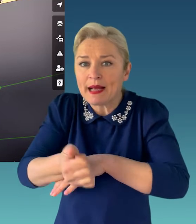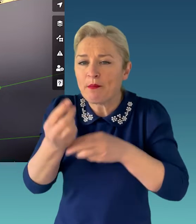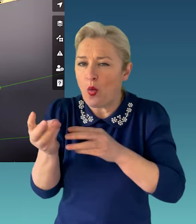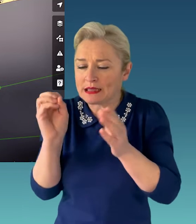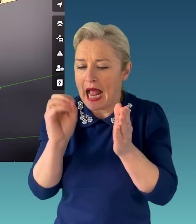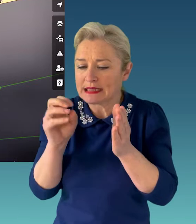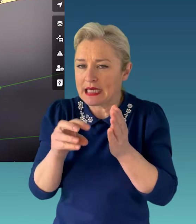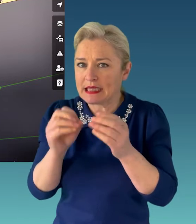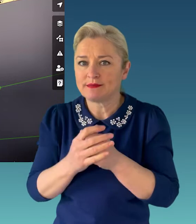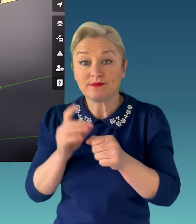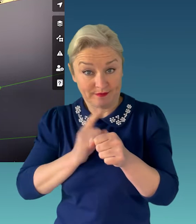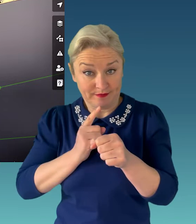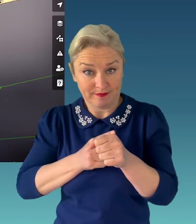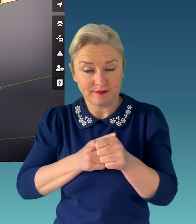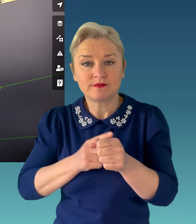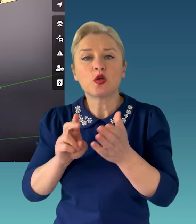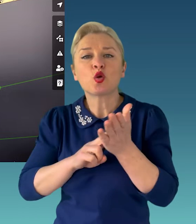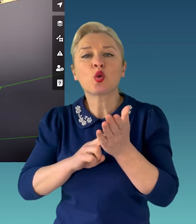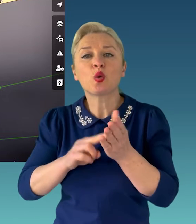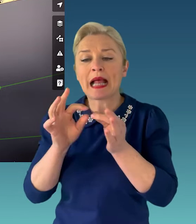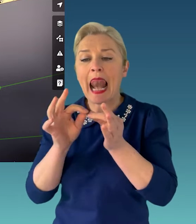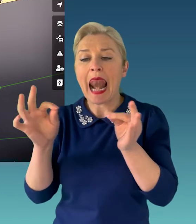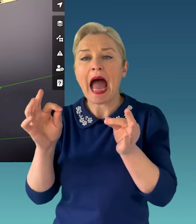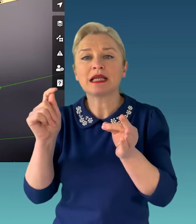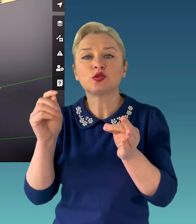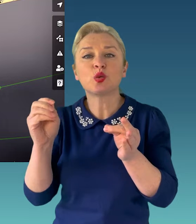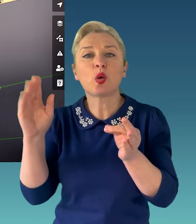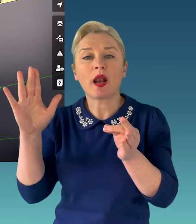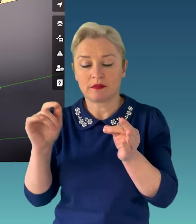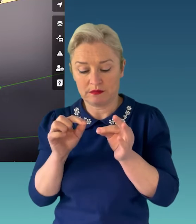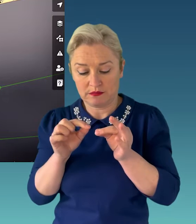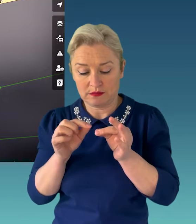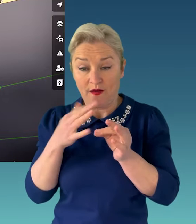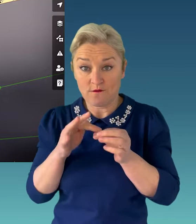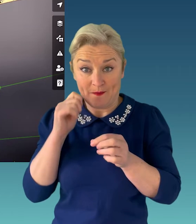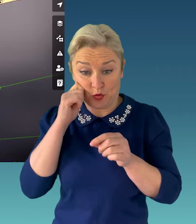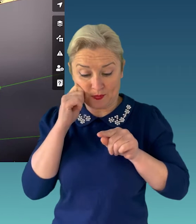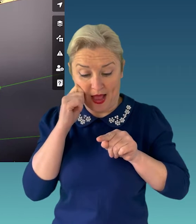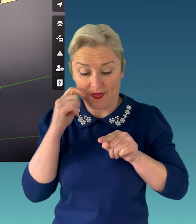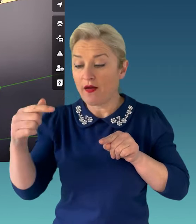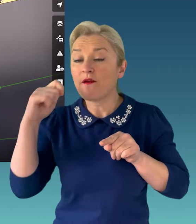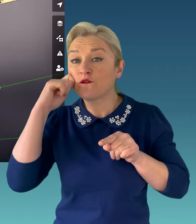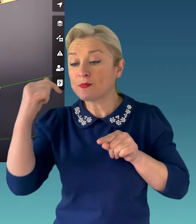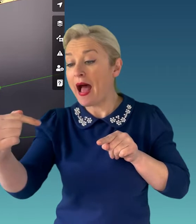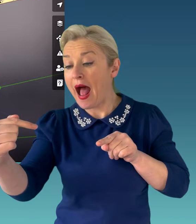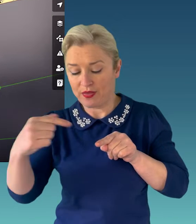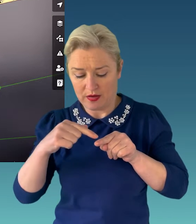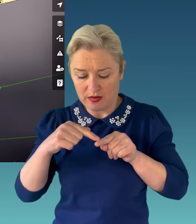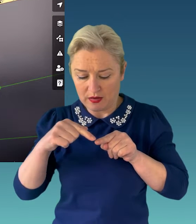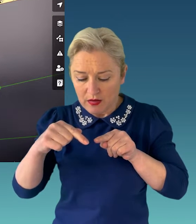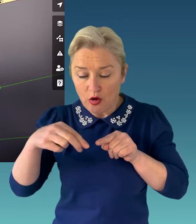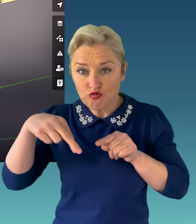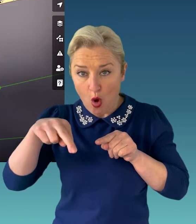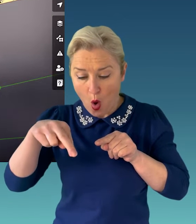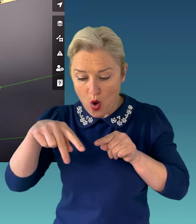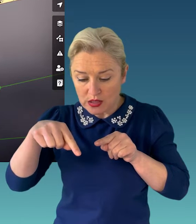So again, using the line tool, I just draw a line from the path on one side, onto the road in the middle, to the path on